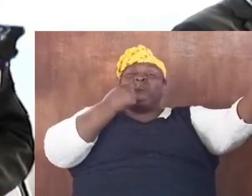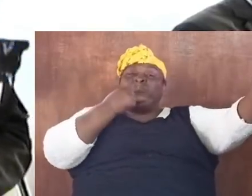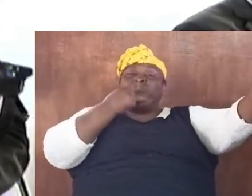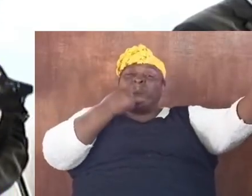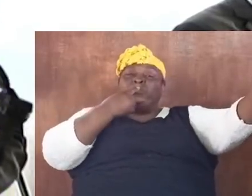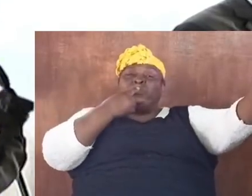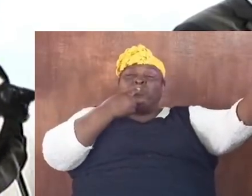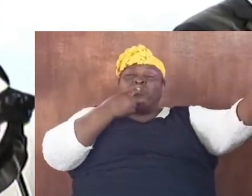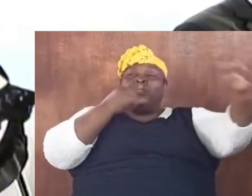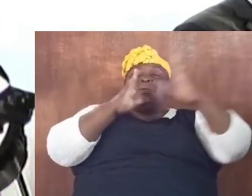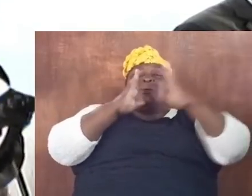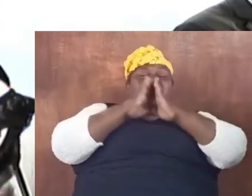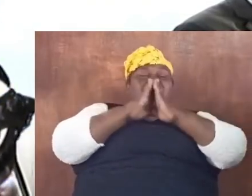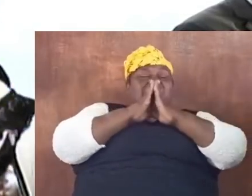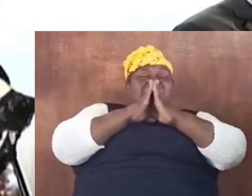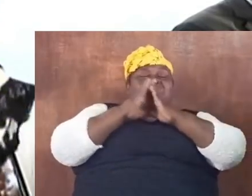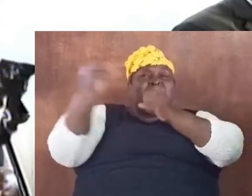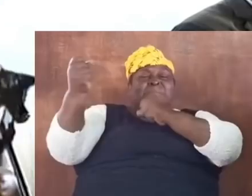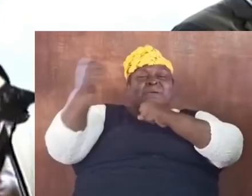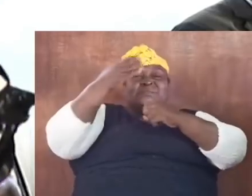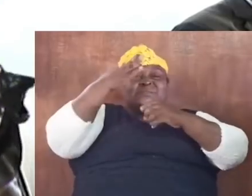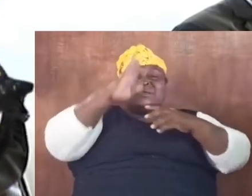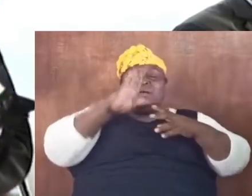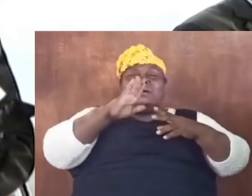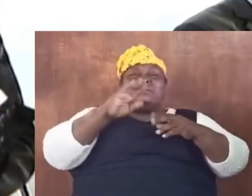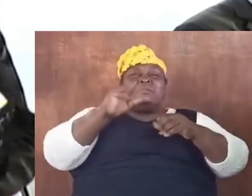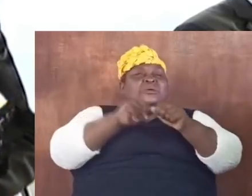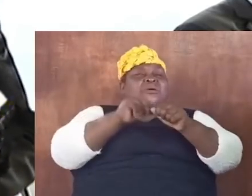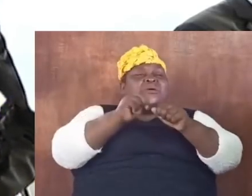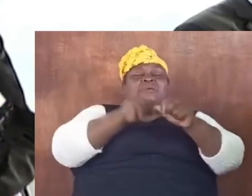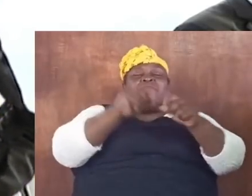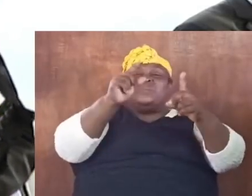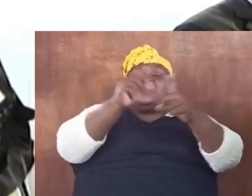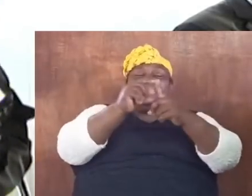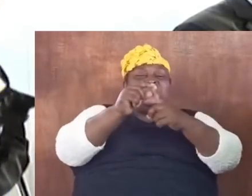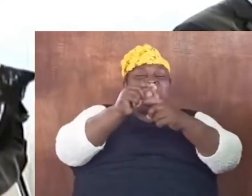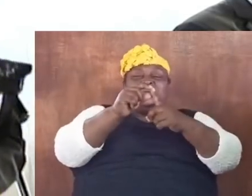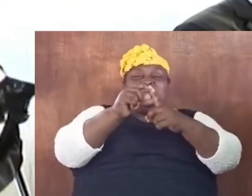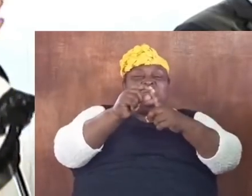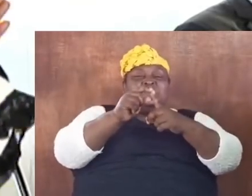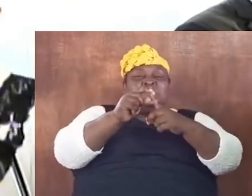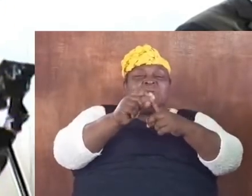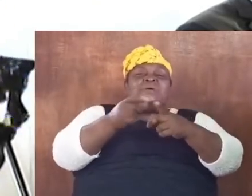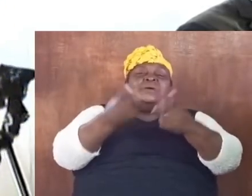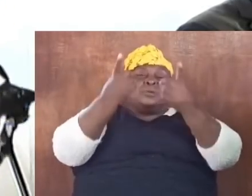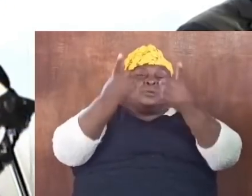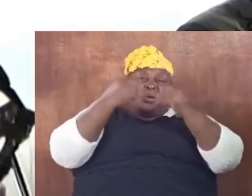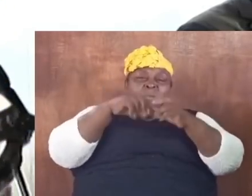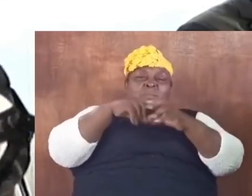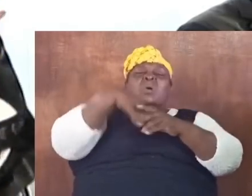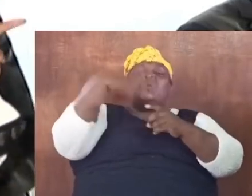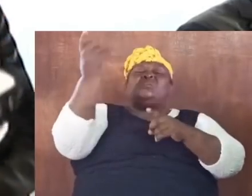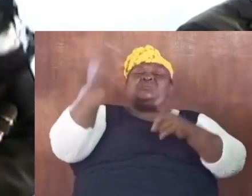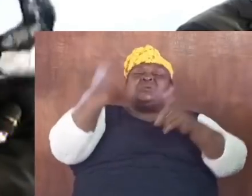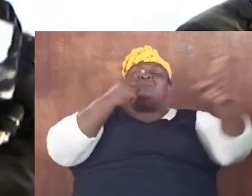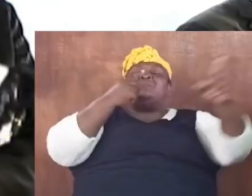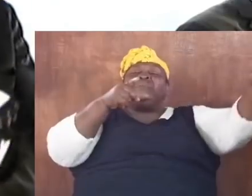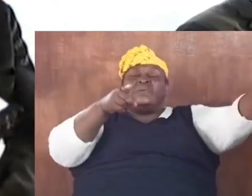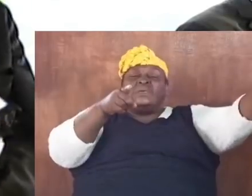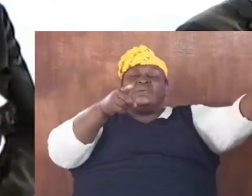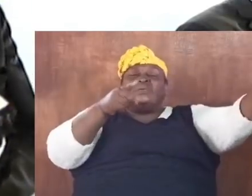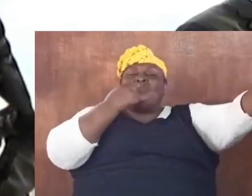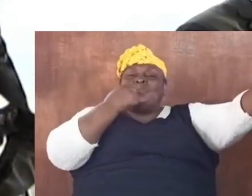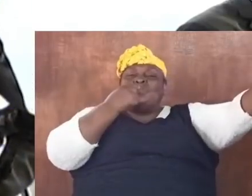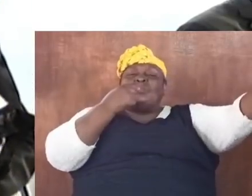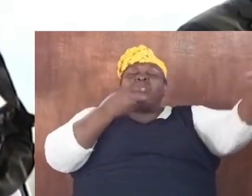We pray, mighty God, that every word that comes from his mouth is coming